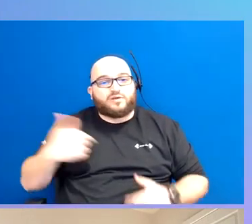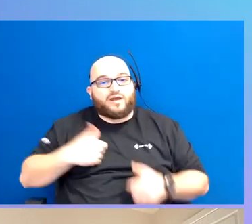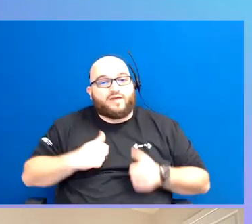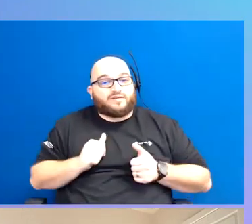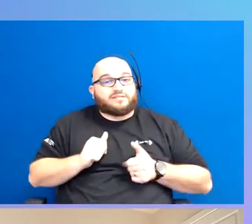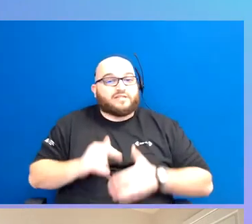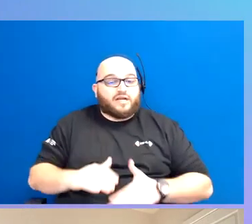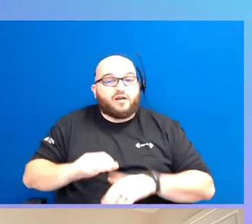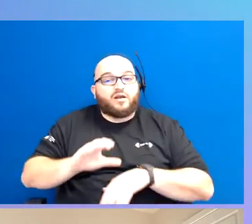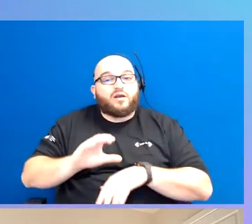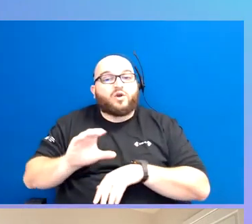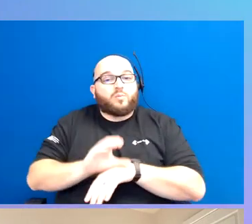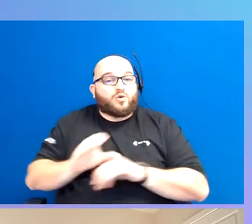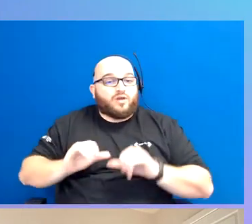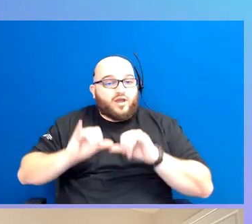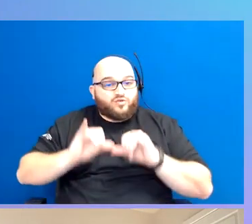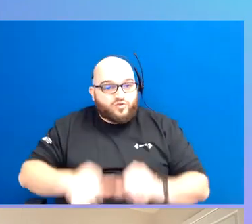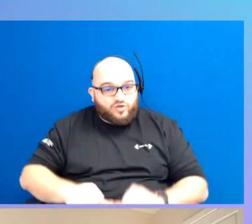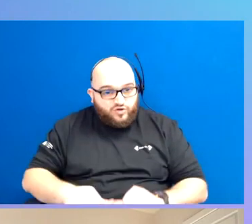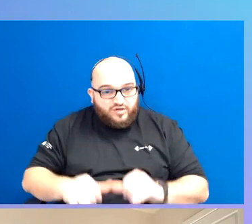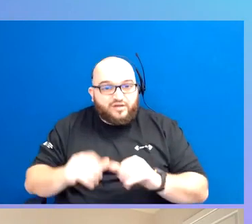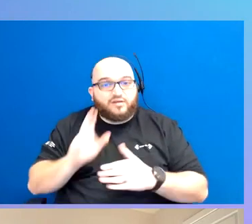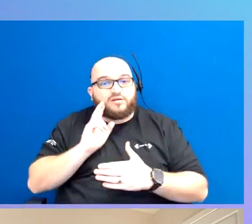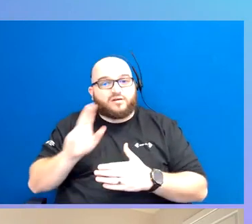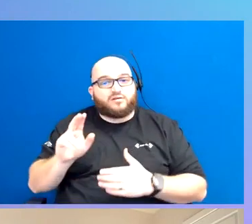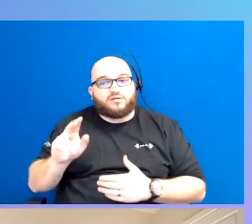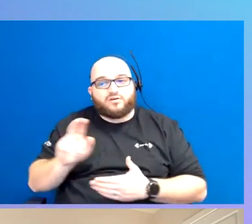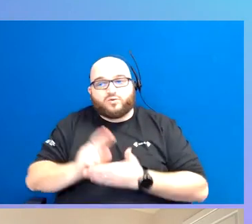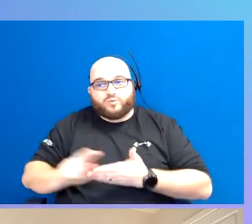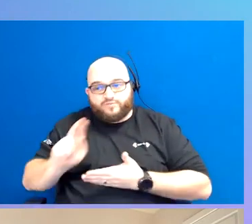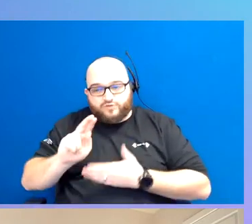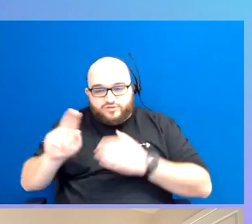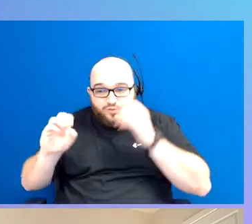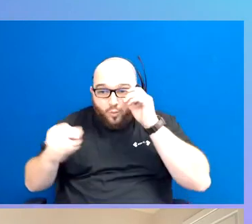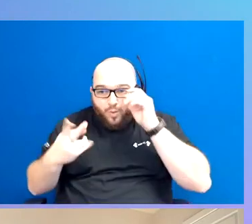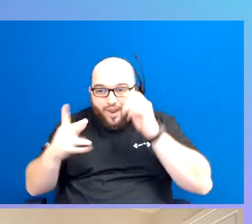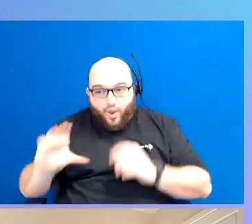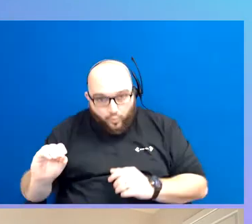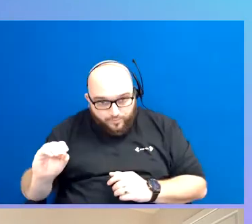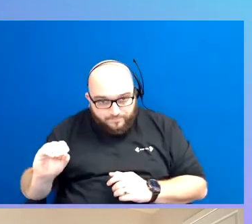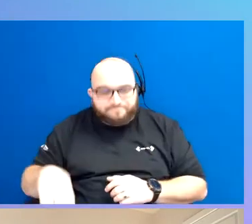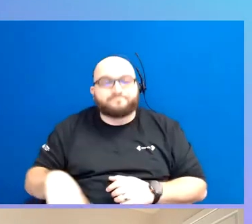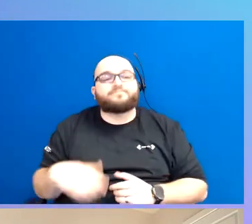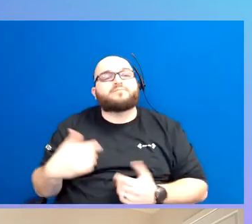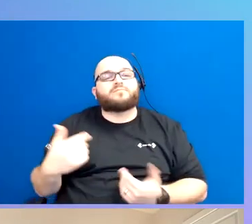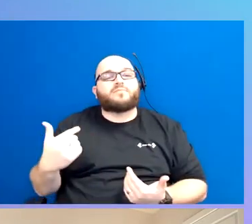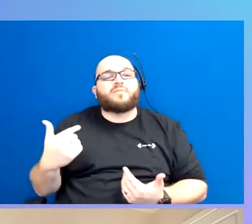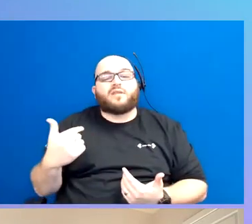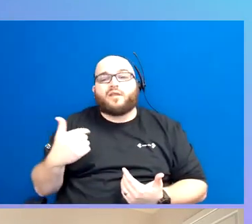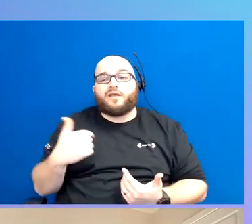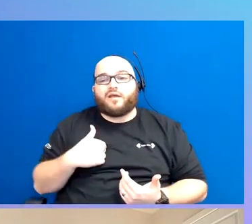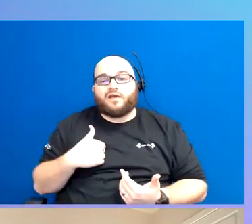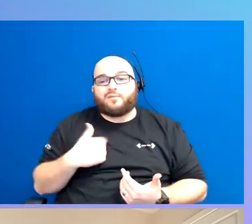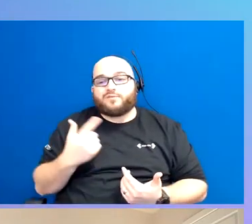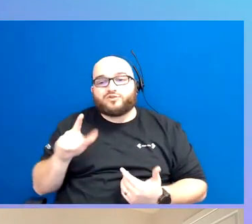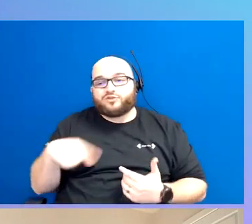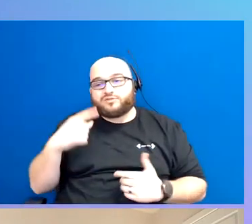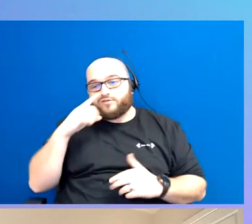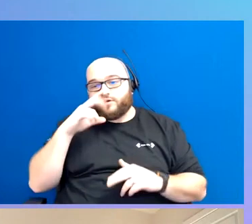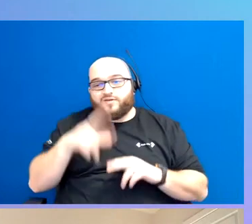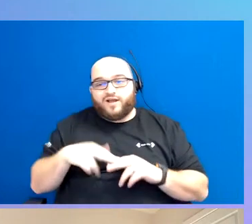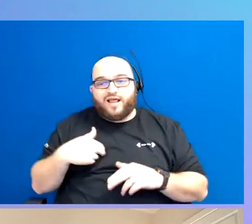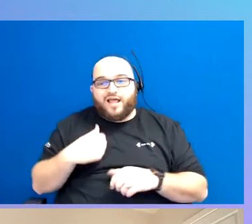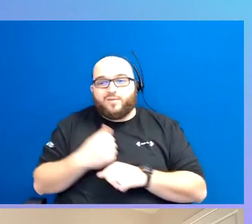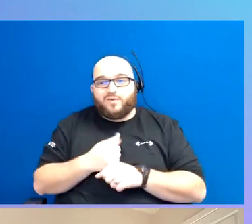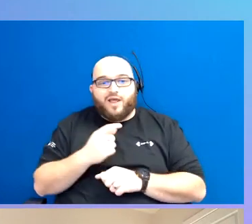studied computer engineering at Wright State University in Dayton, Ohio. I am just for fun amateur